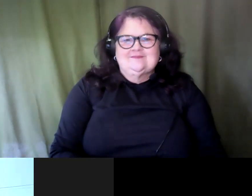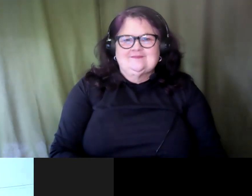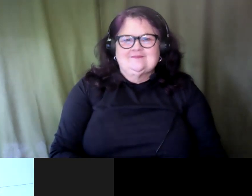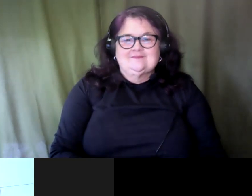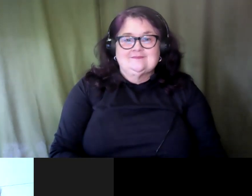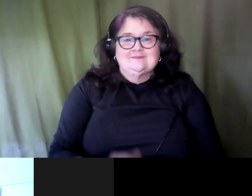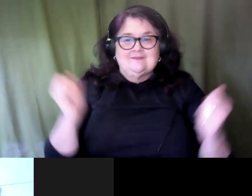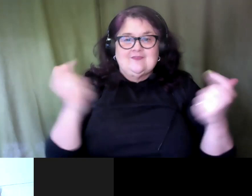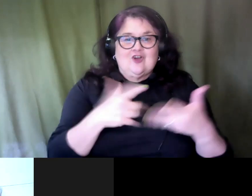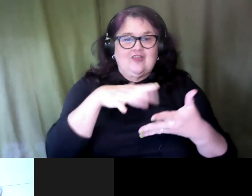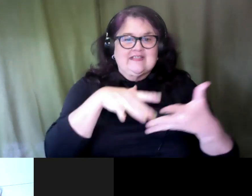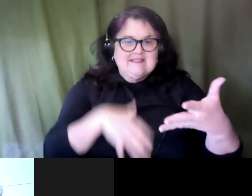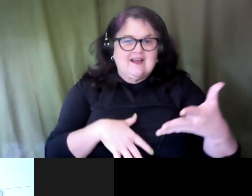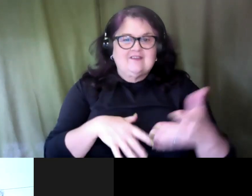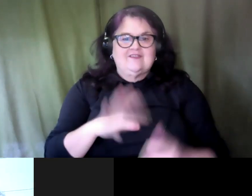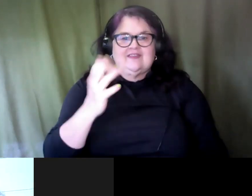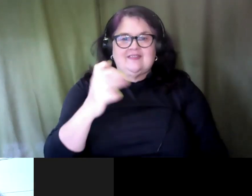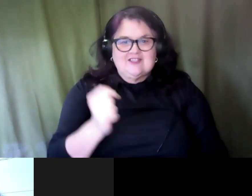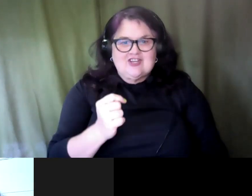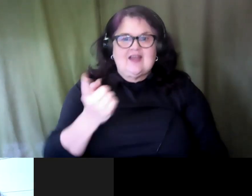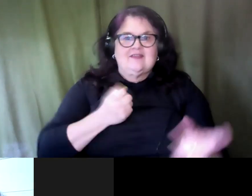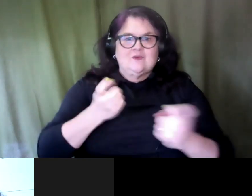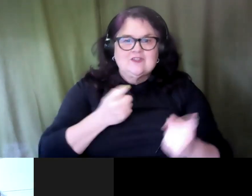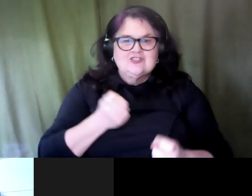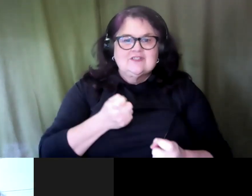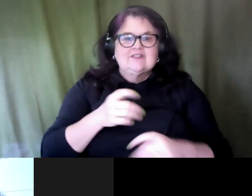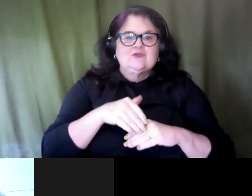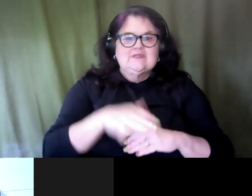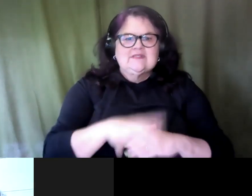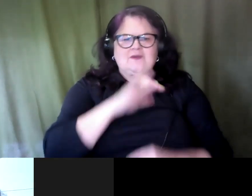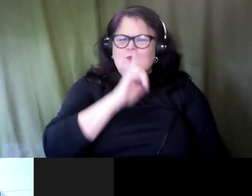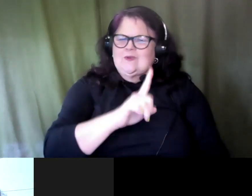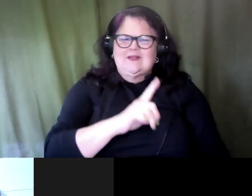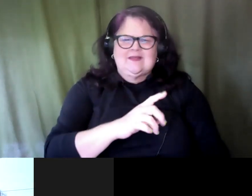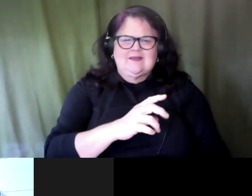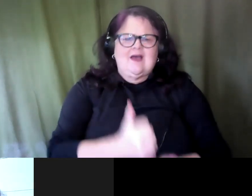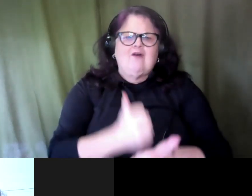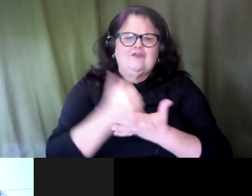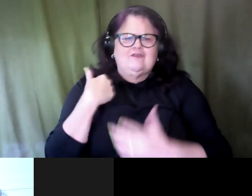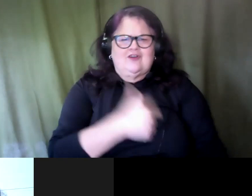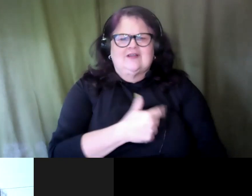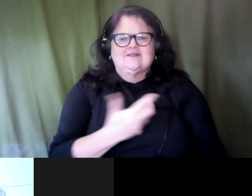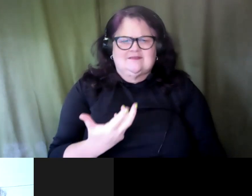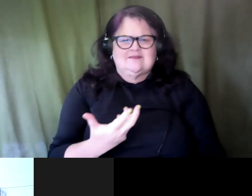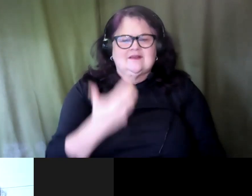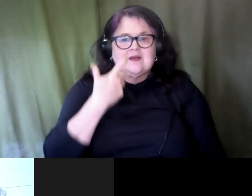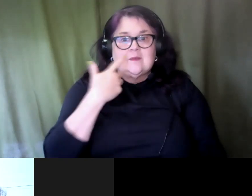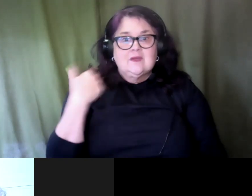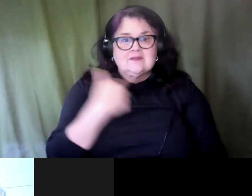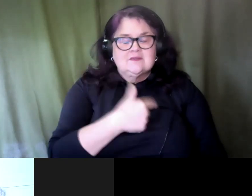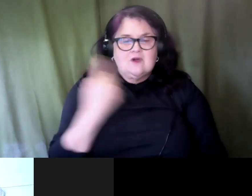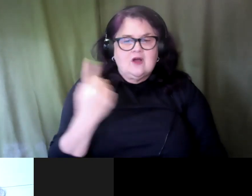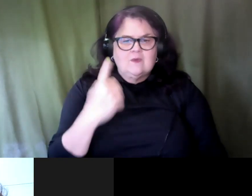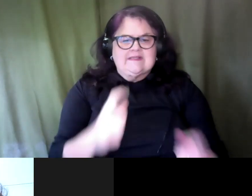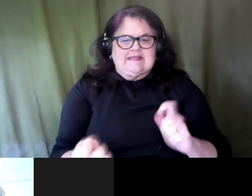all the stuff in the chat and the questions that you all sent in the form is really useful to us because we're constantly